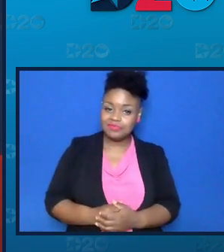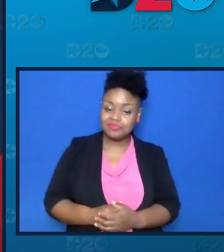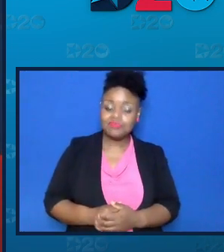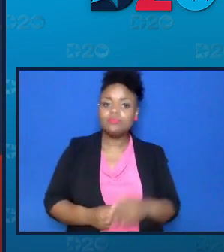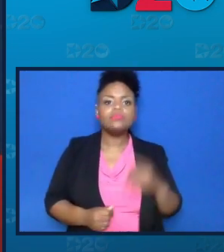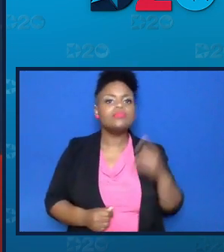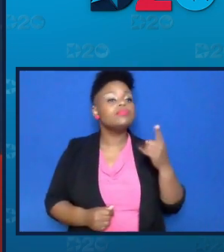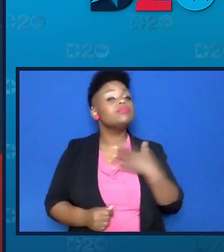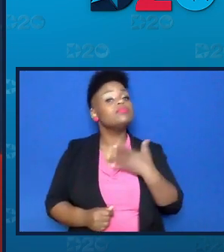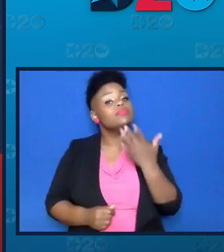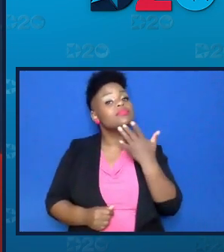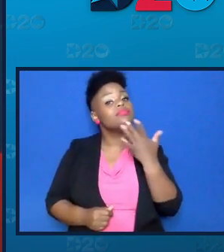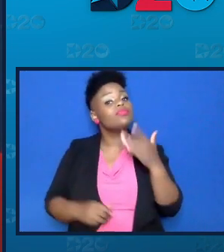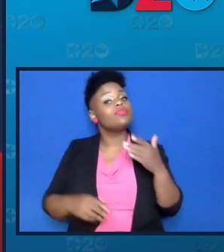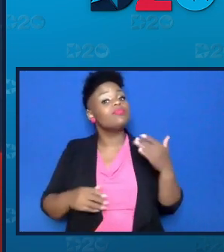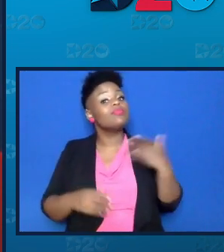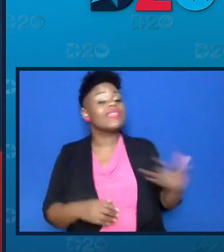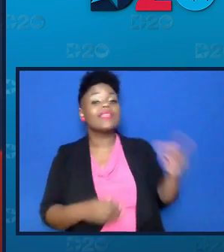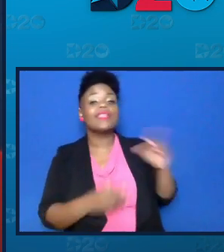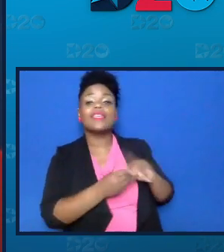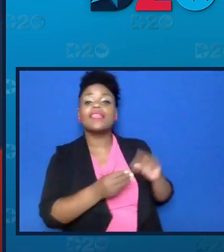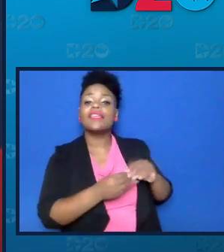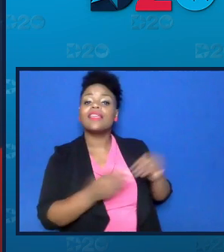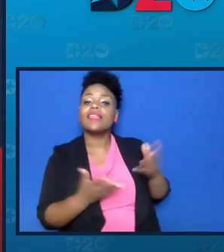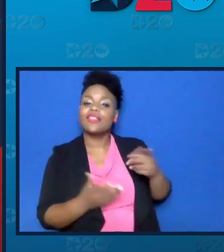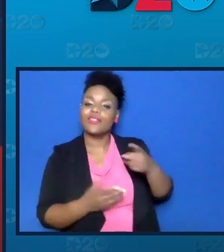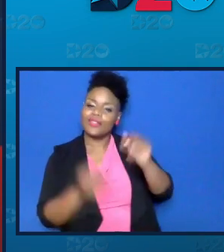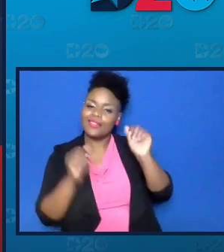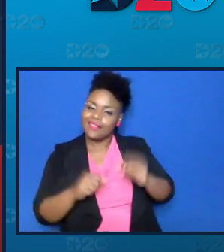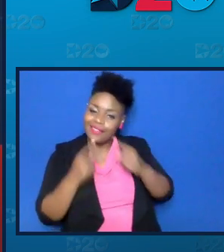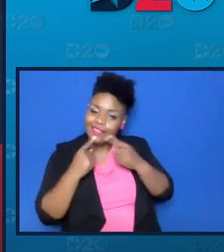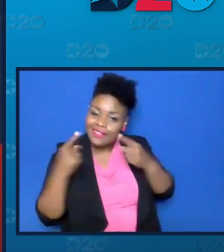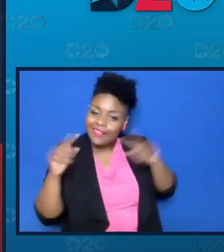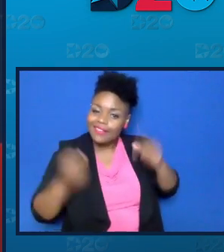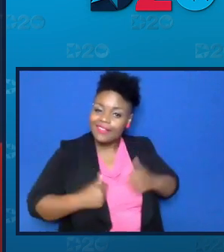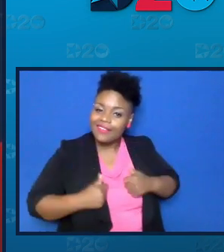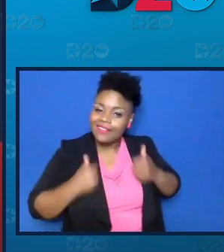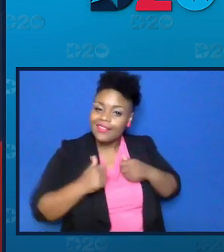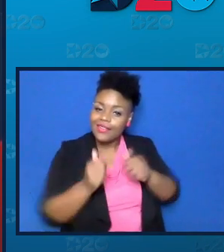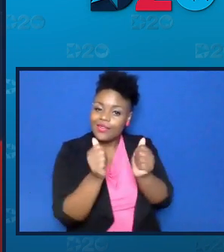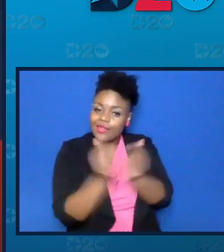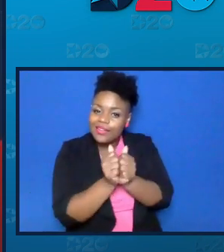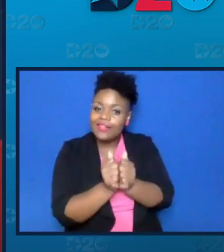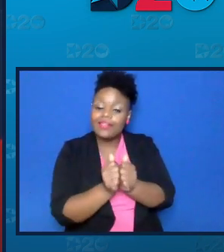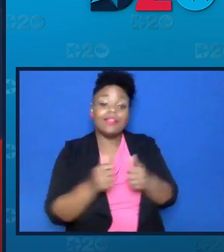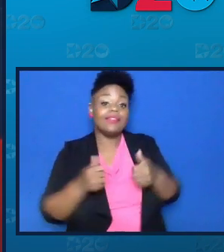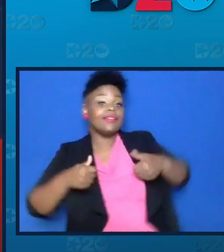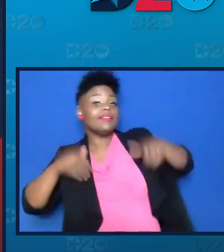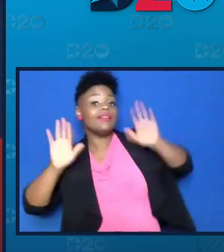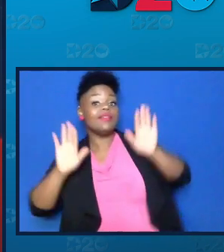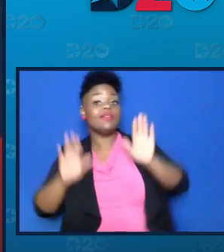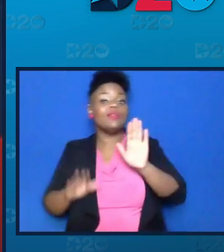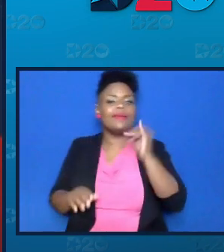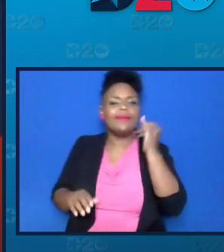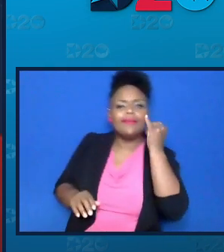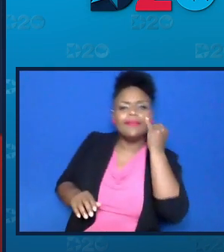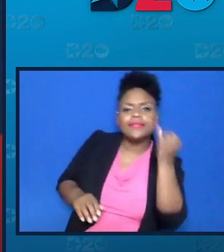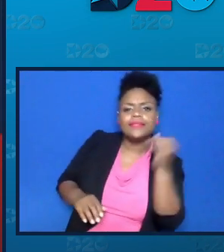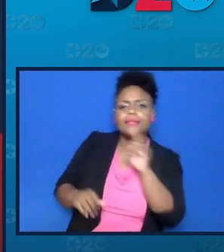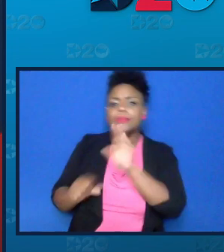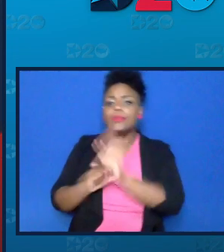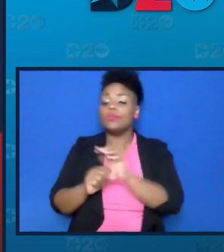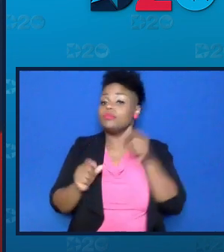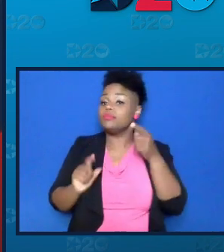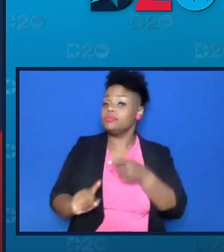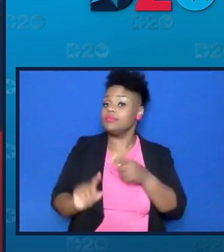Biden says is that you can succeed in life without sacrificing your ideals or your commitment to family. So, who